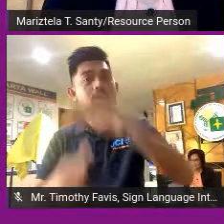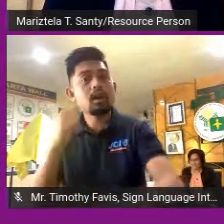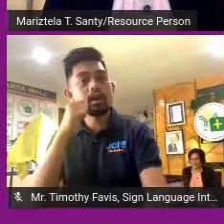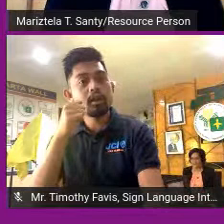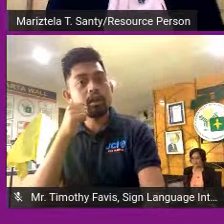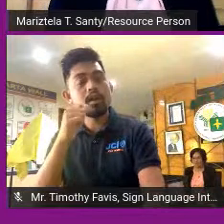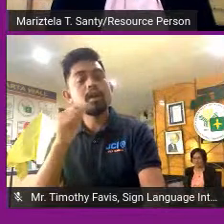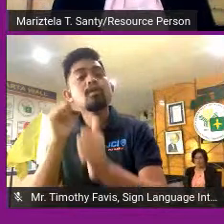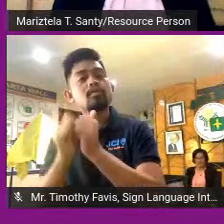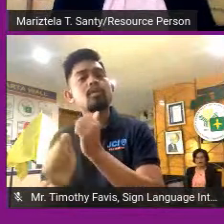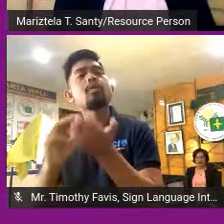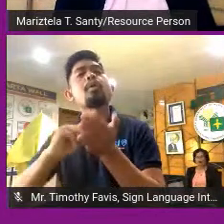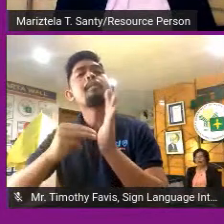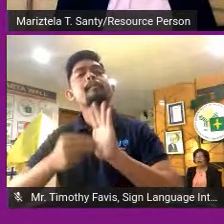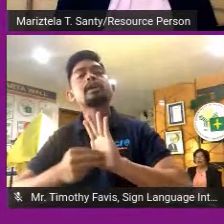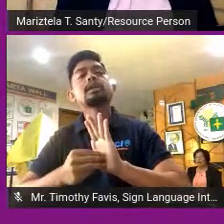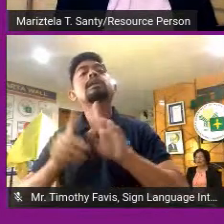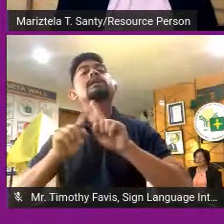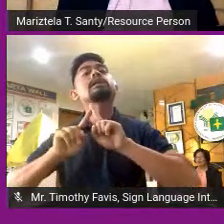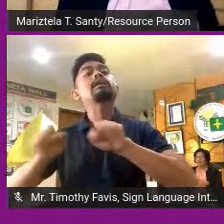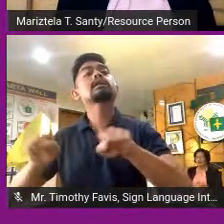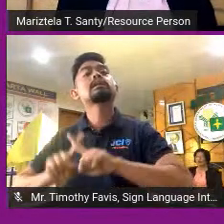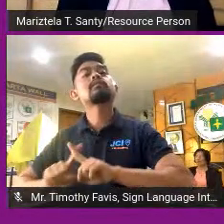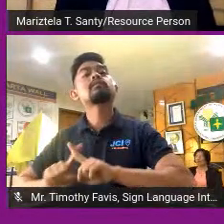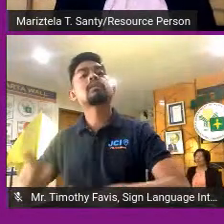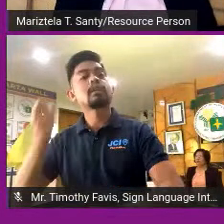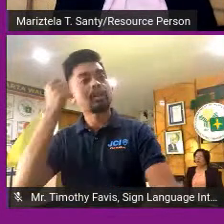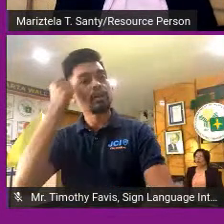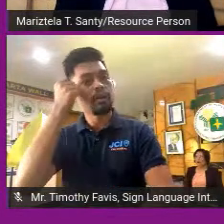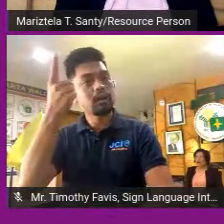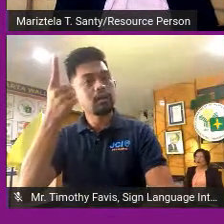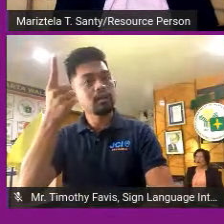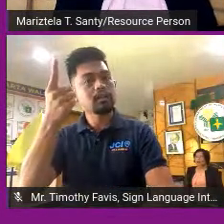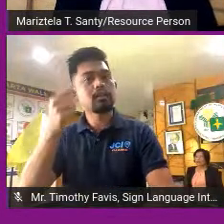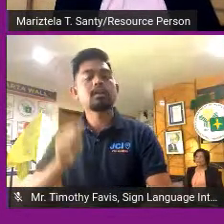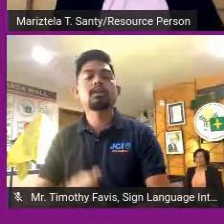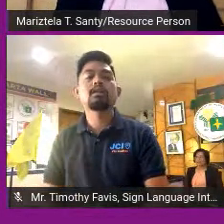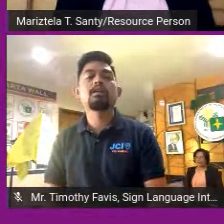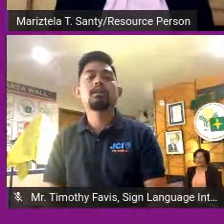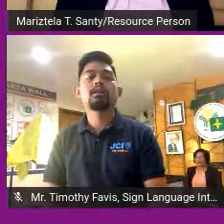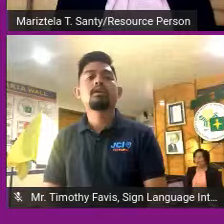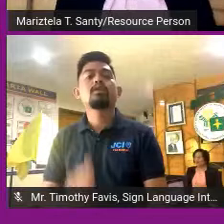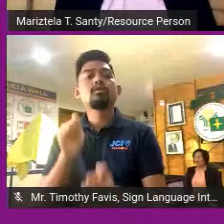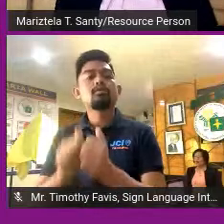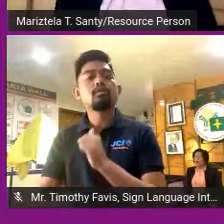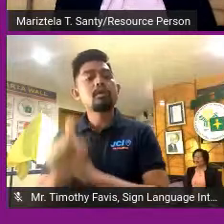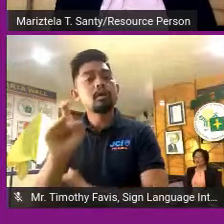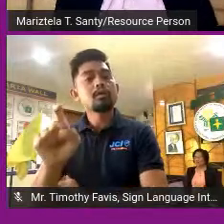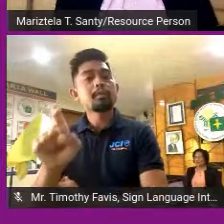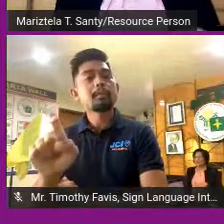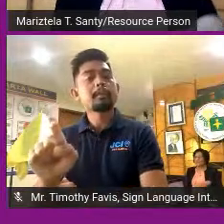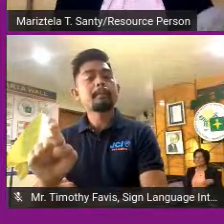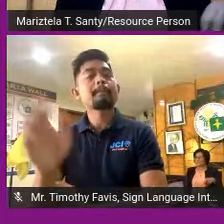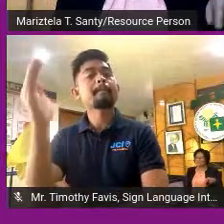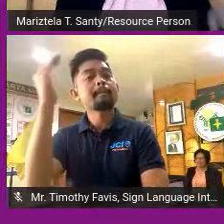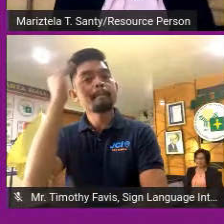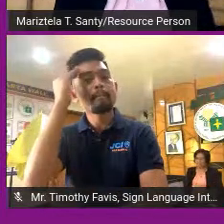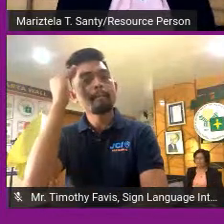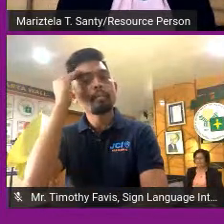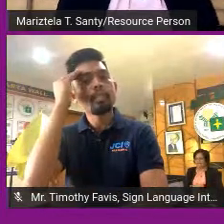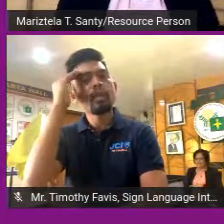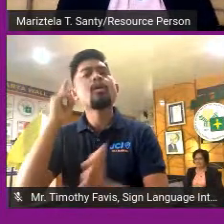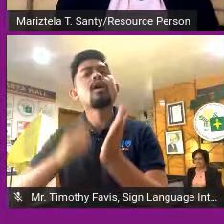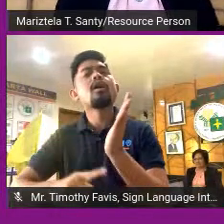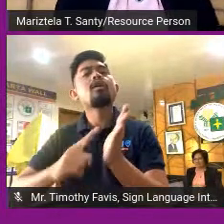deeper understanding, or we should know what is the role or what is